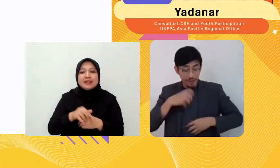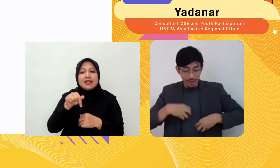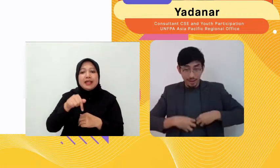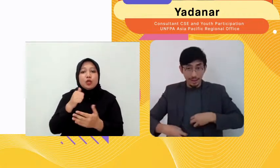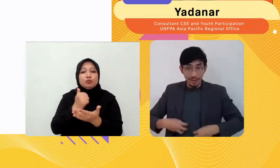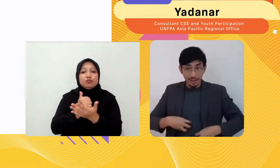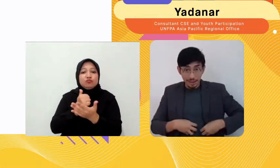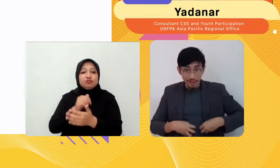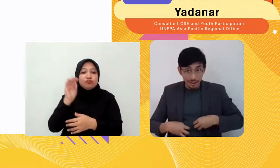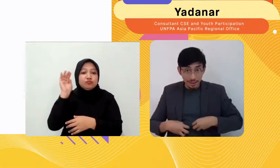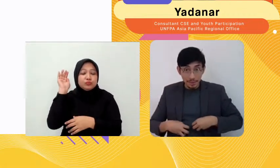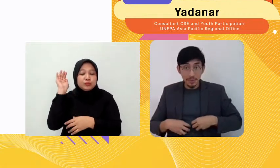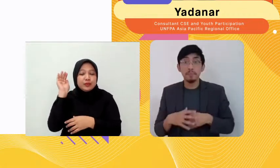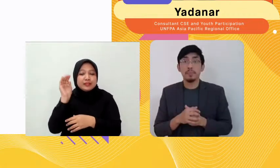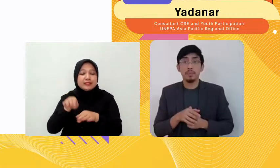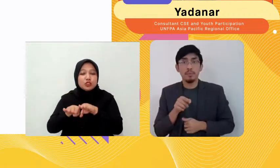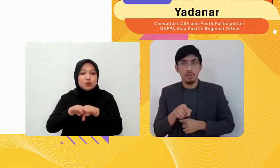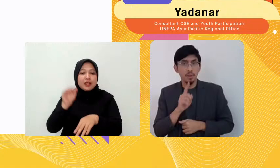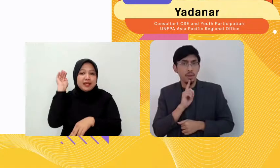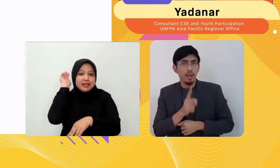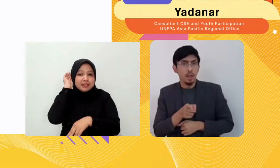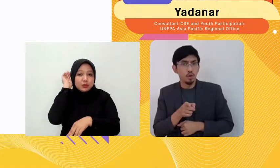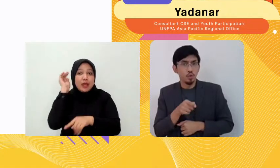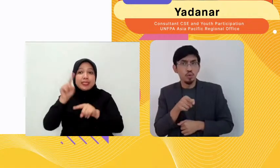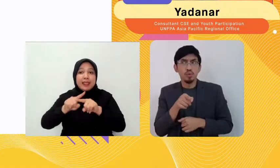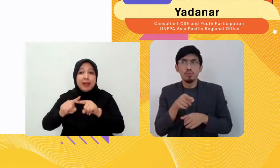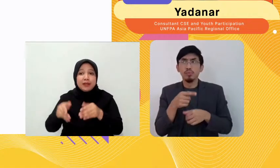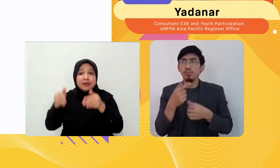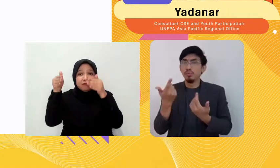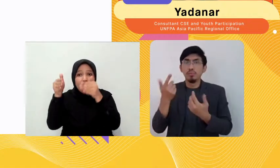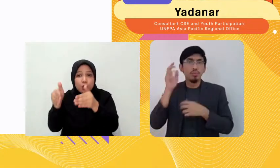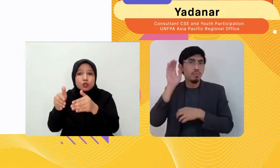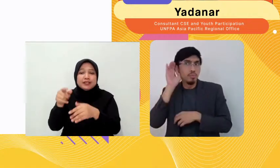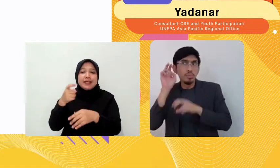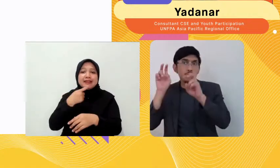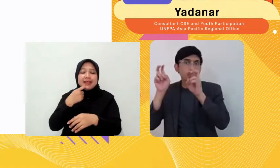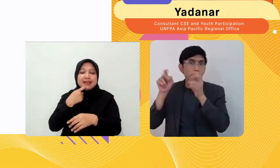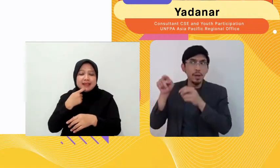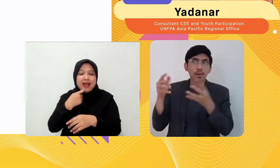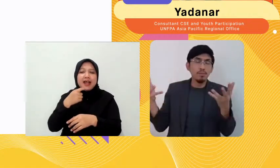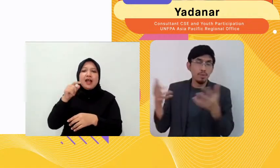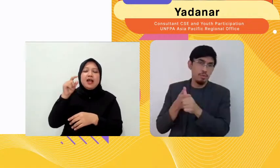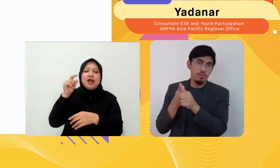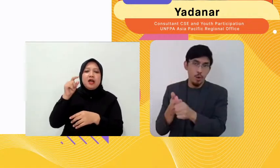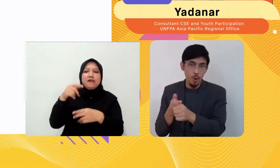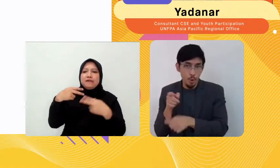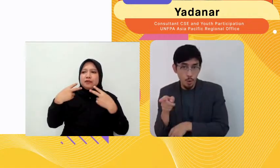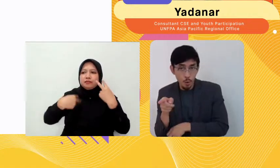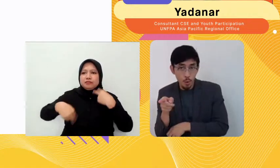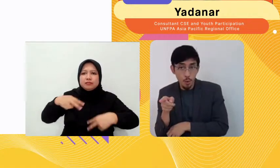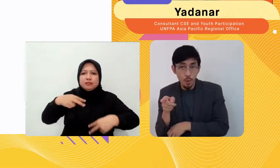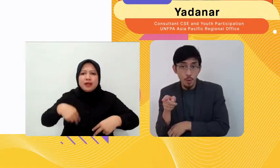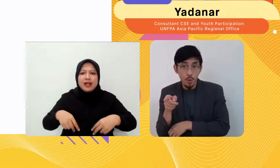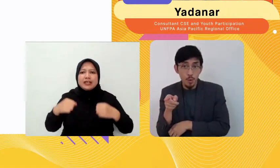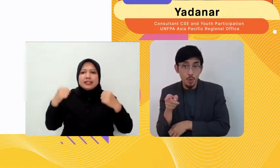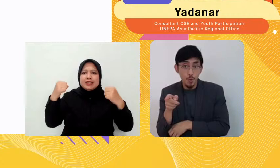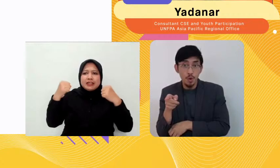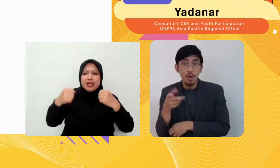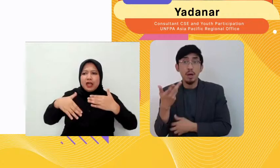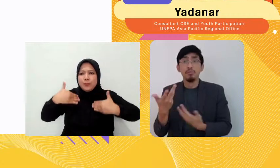including but not limited to these topics like sexual and reproductive health, anatomy and physiology, and then puberty and